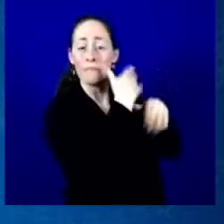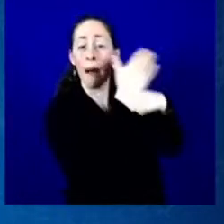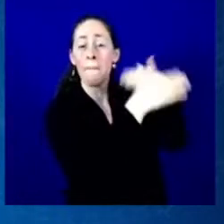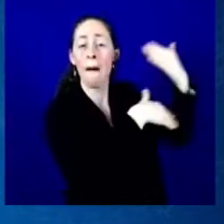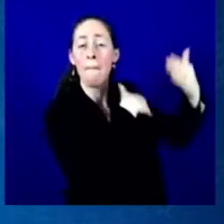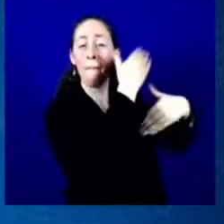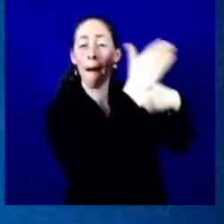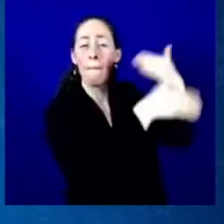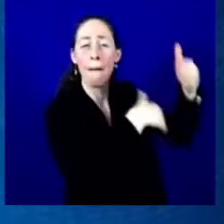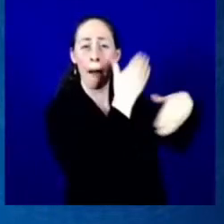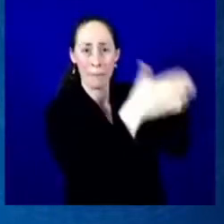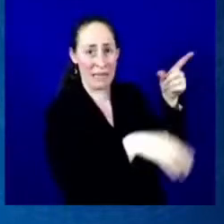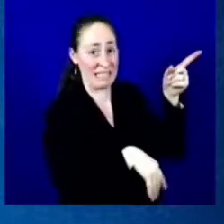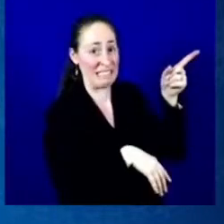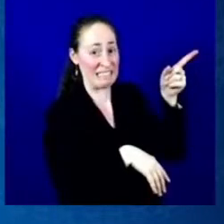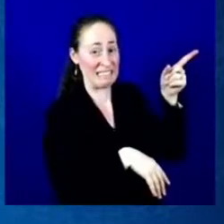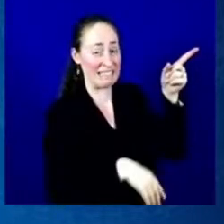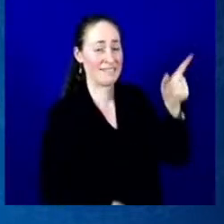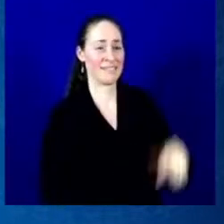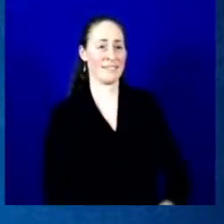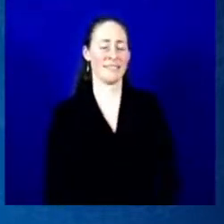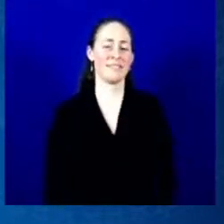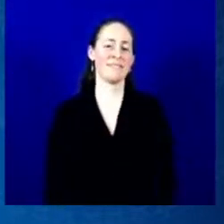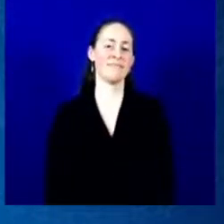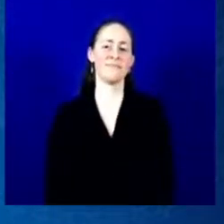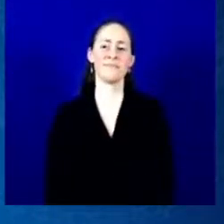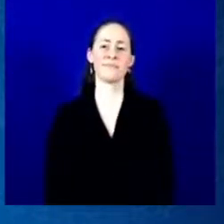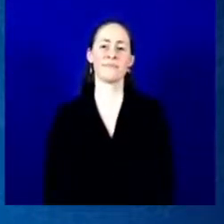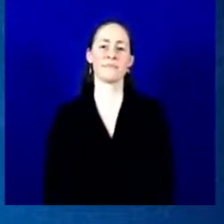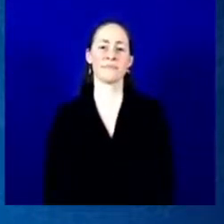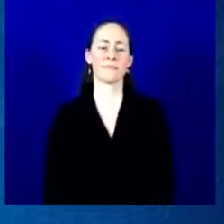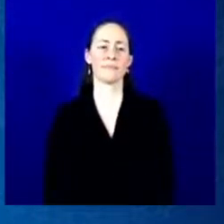Secretary Blinken can tell you, I spent a lot of time with President Xi.